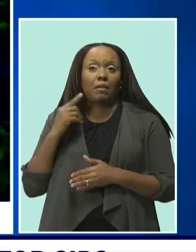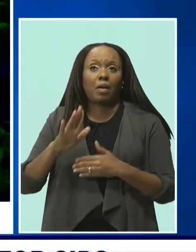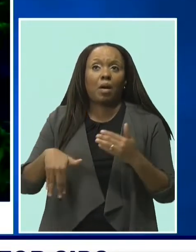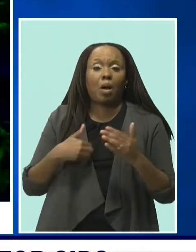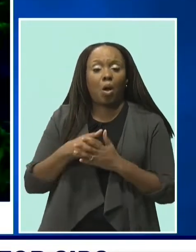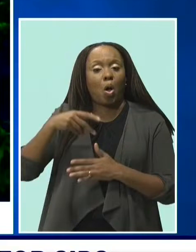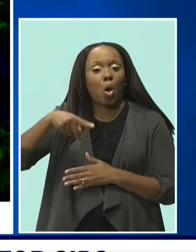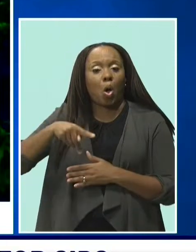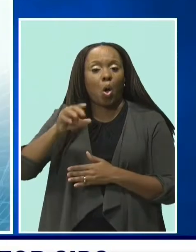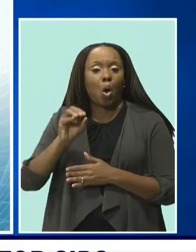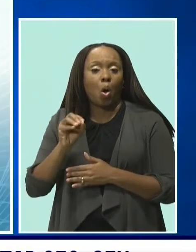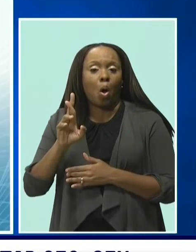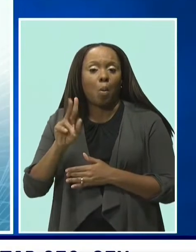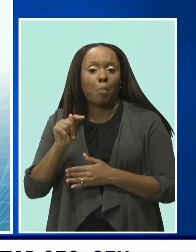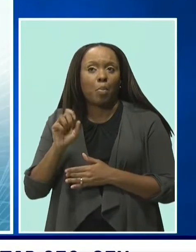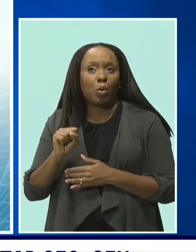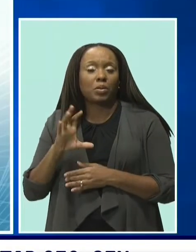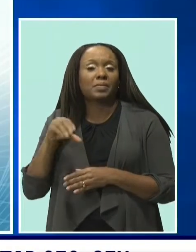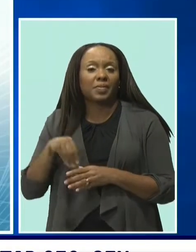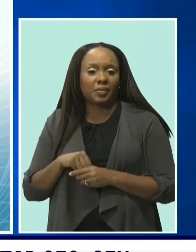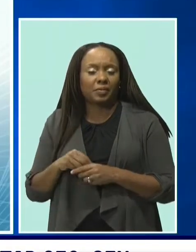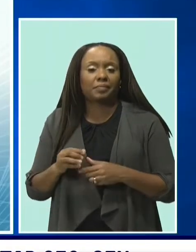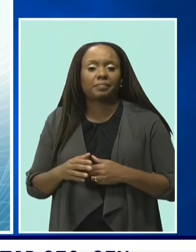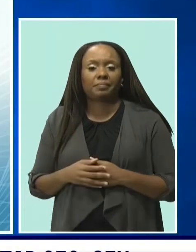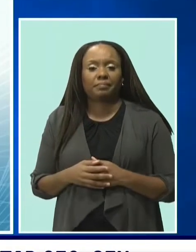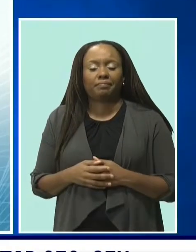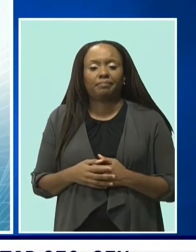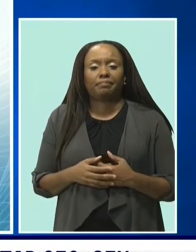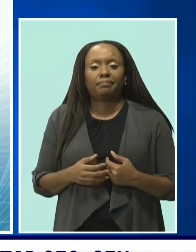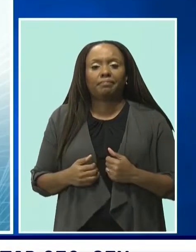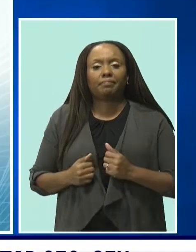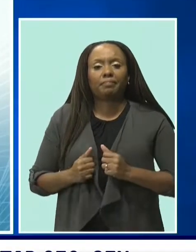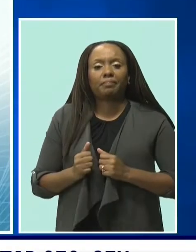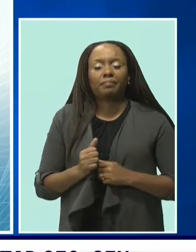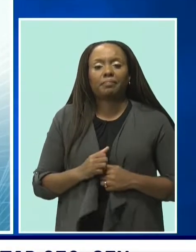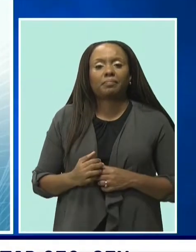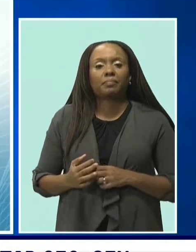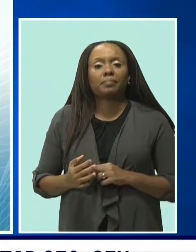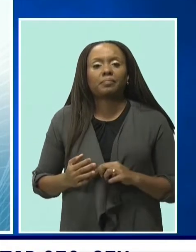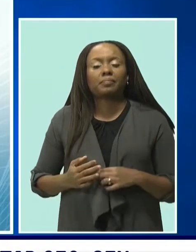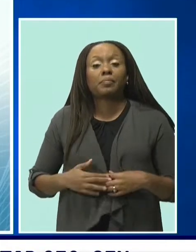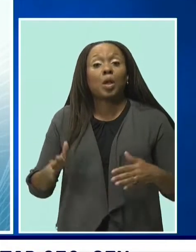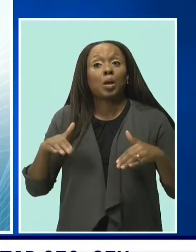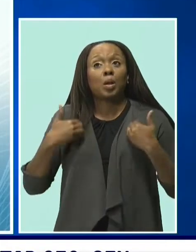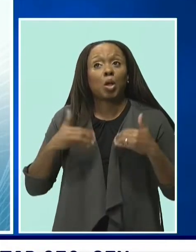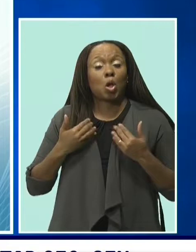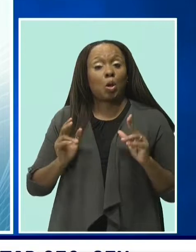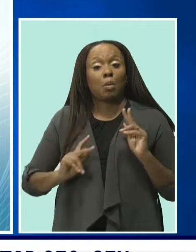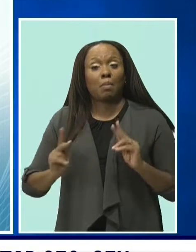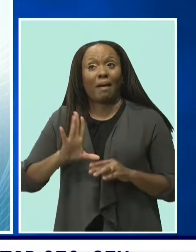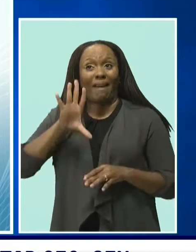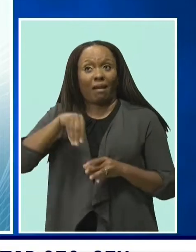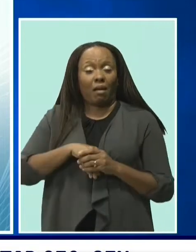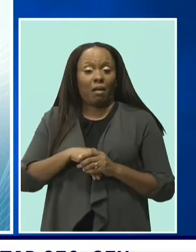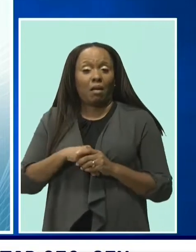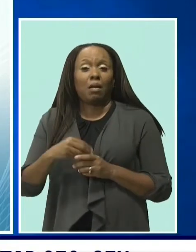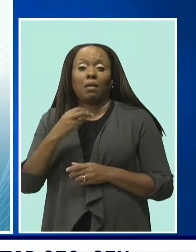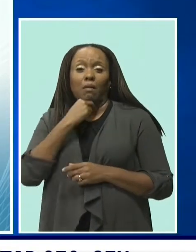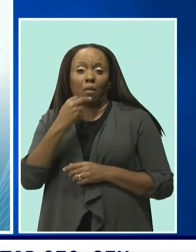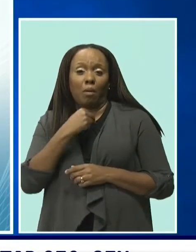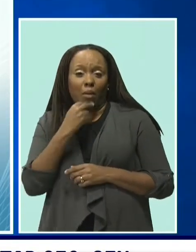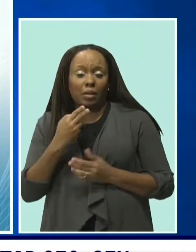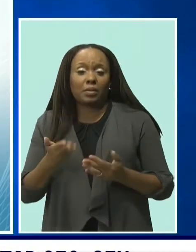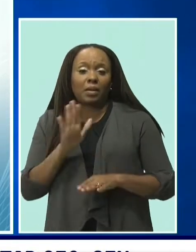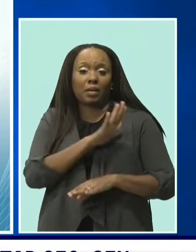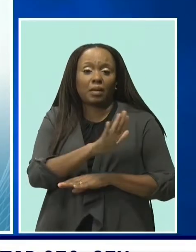that. And local youth have added their voices and visions for global trade and development. This afternoon,